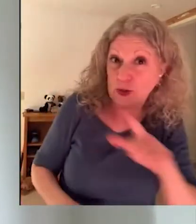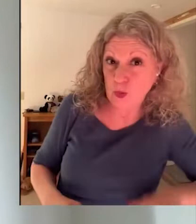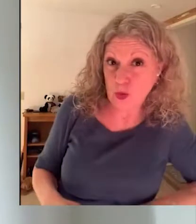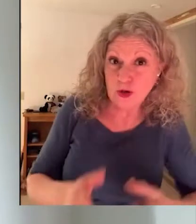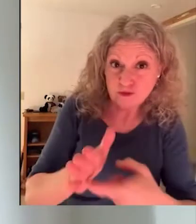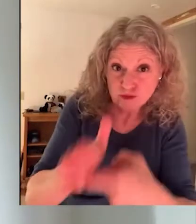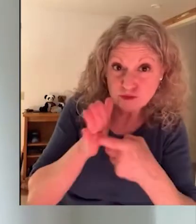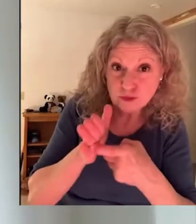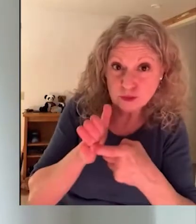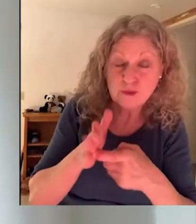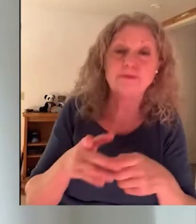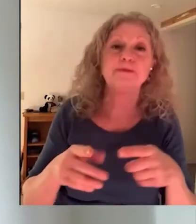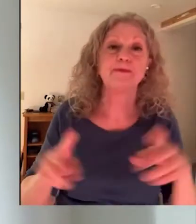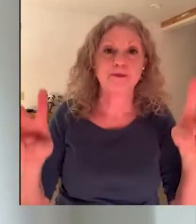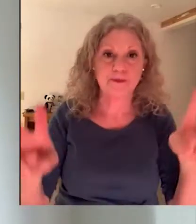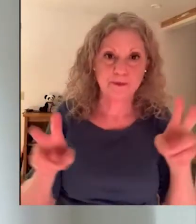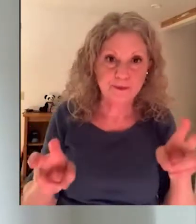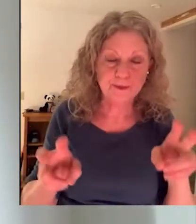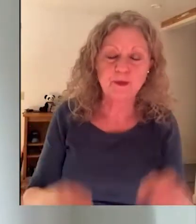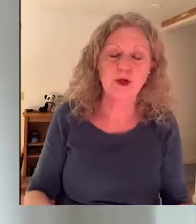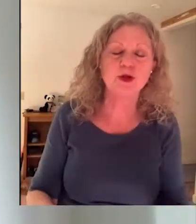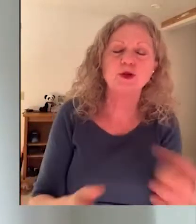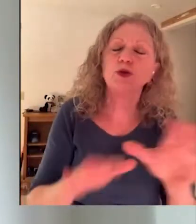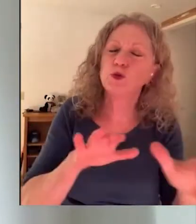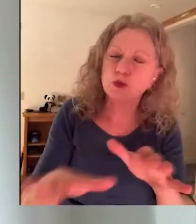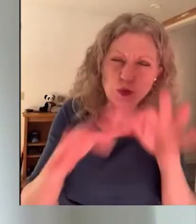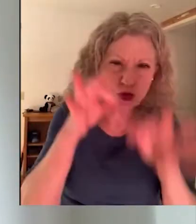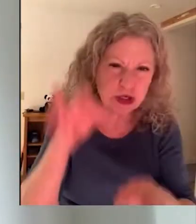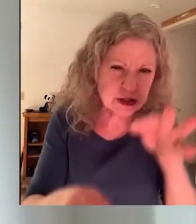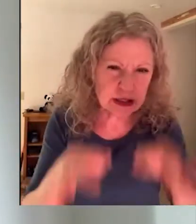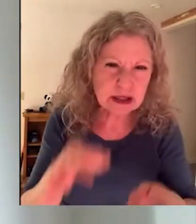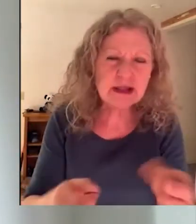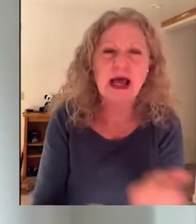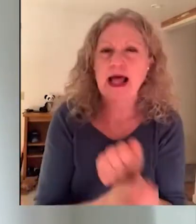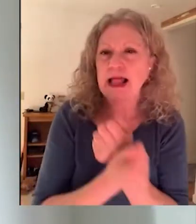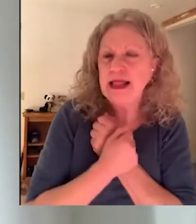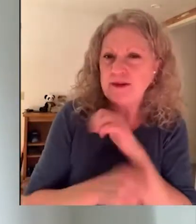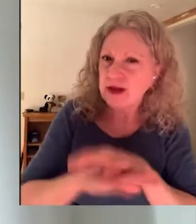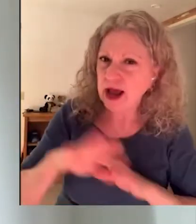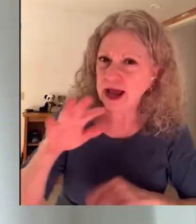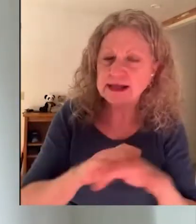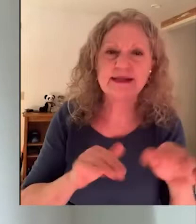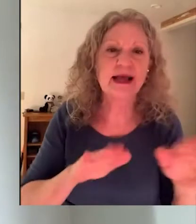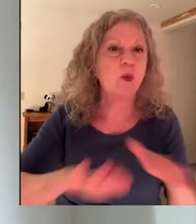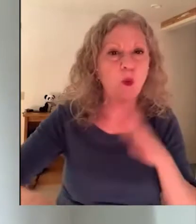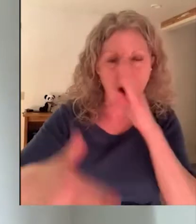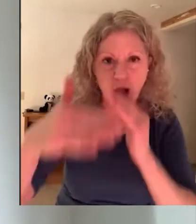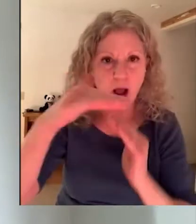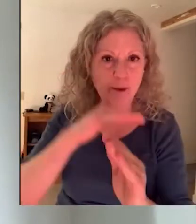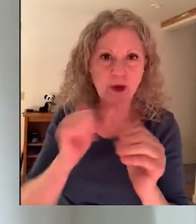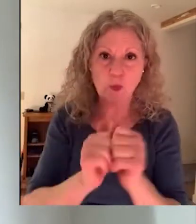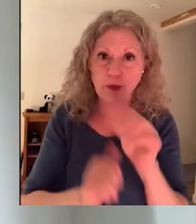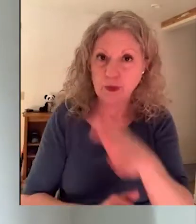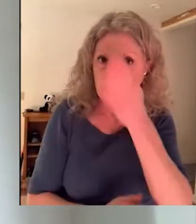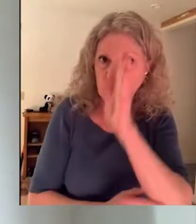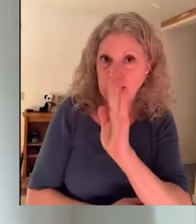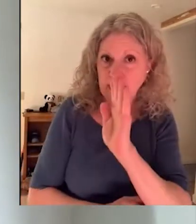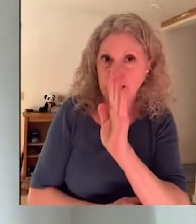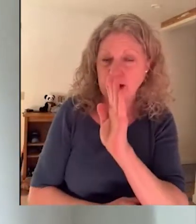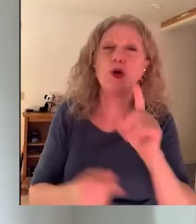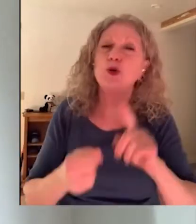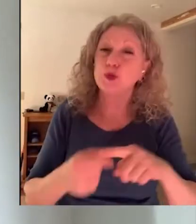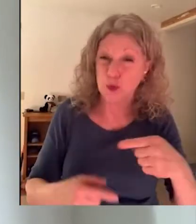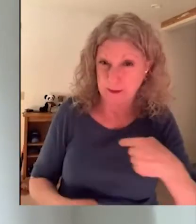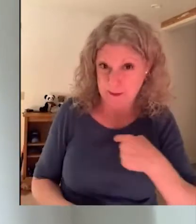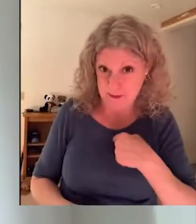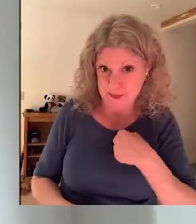do justice, to love kindness, and to walk humbly with your God. To me, as a Christian, this is what we are